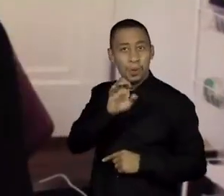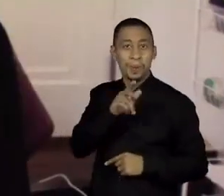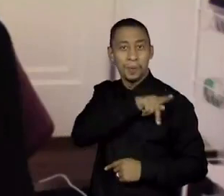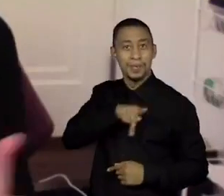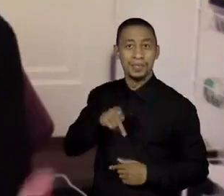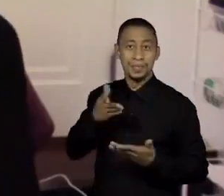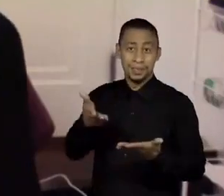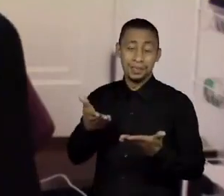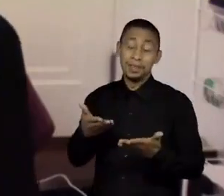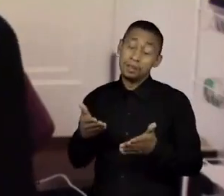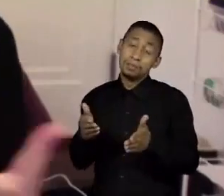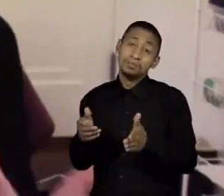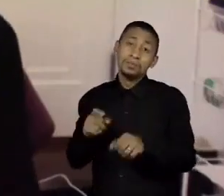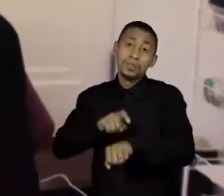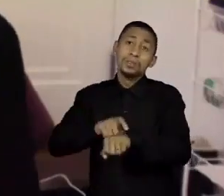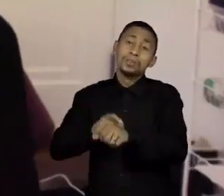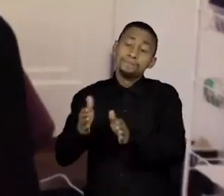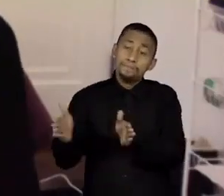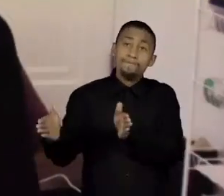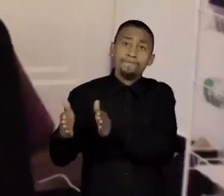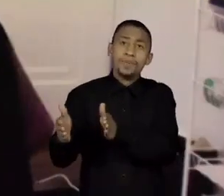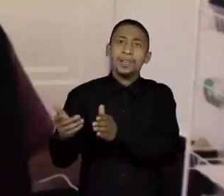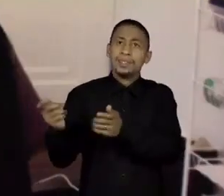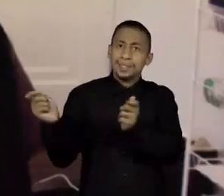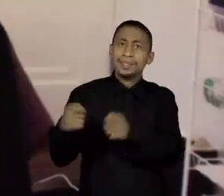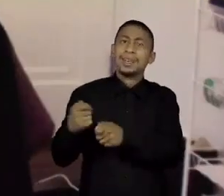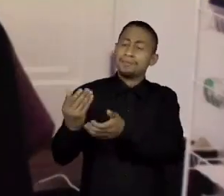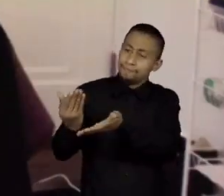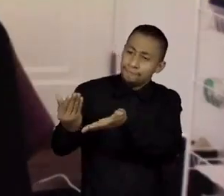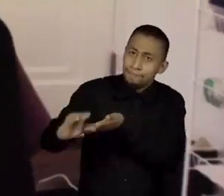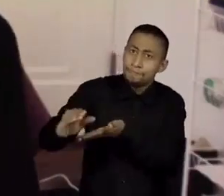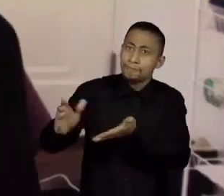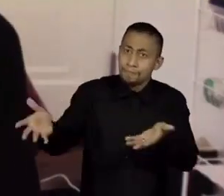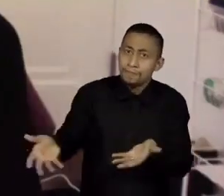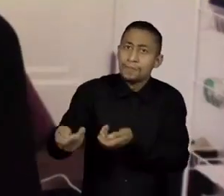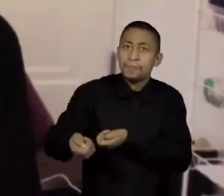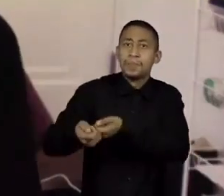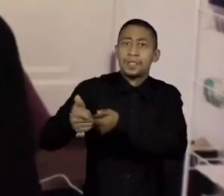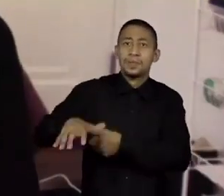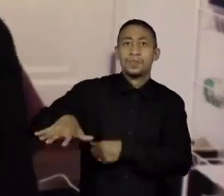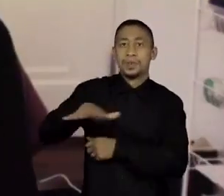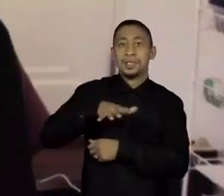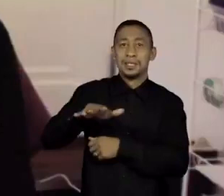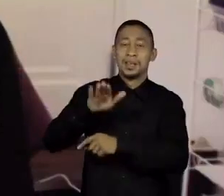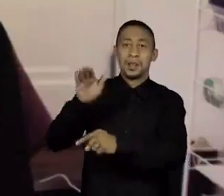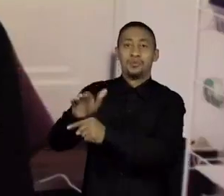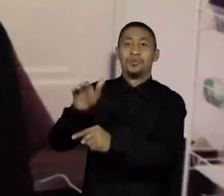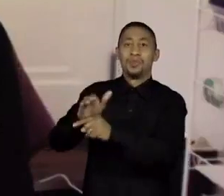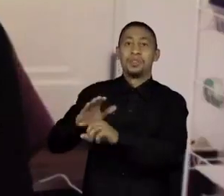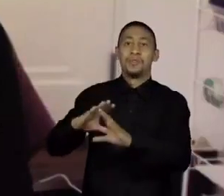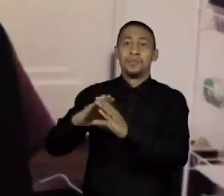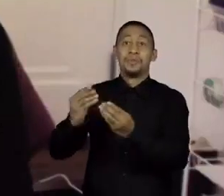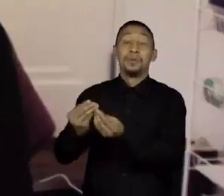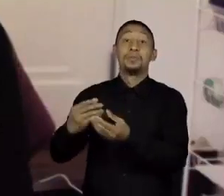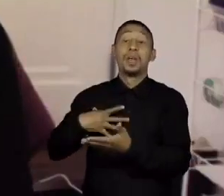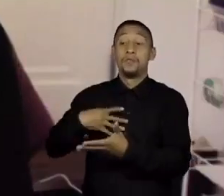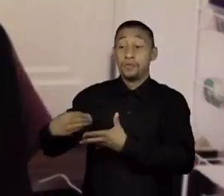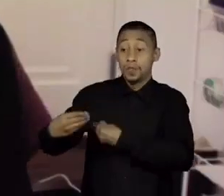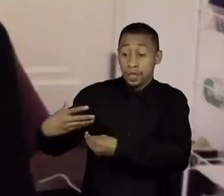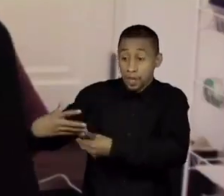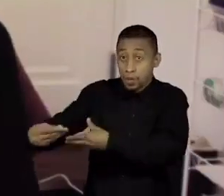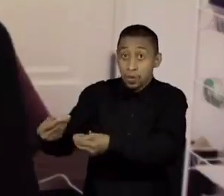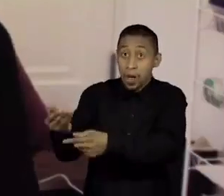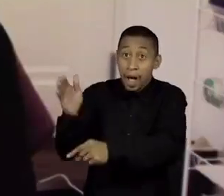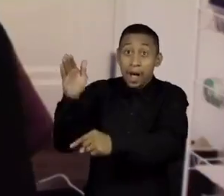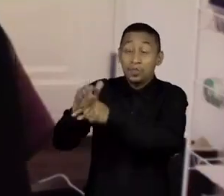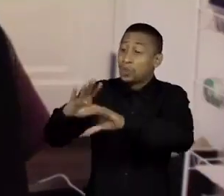from credits and from stipends, simply for the fact of having children. And this is helping low-income people